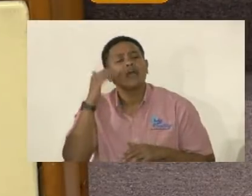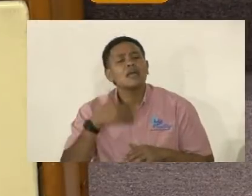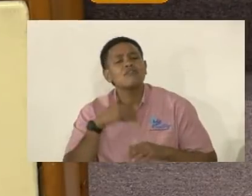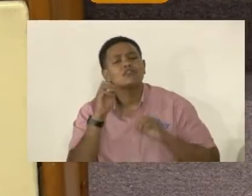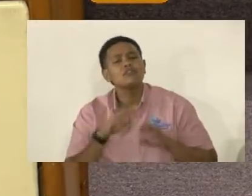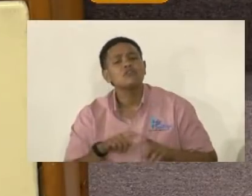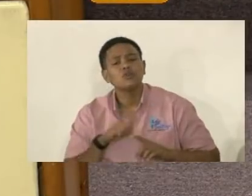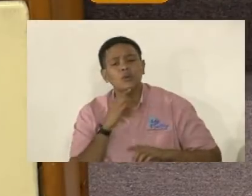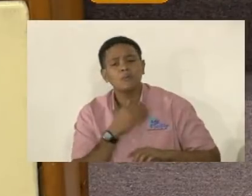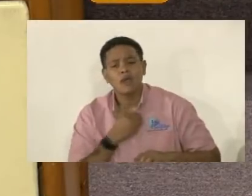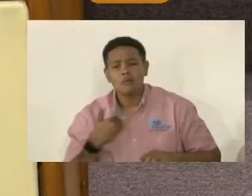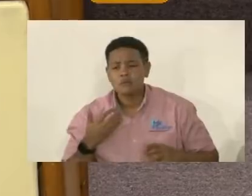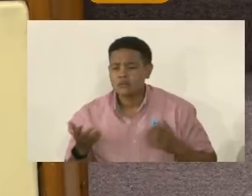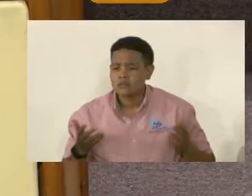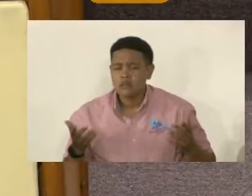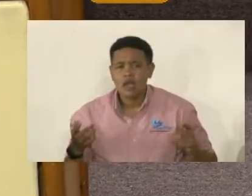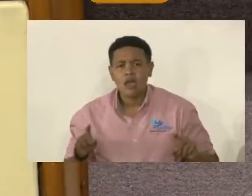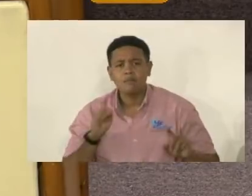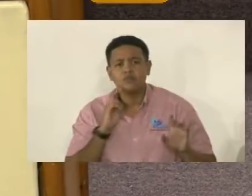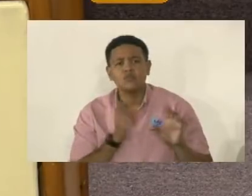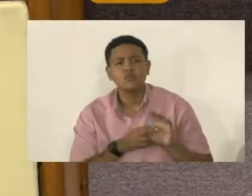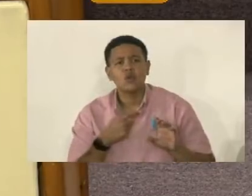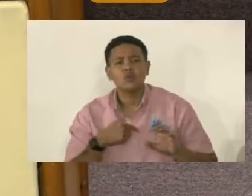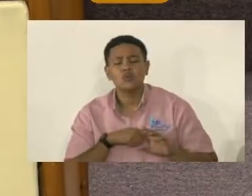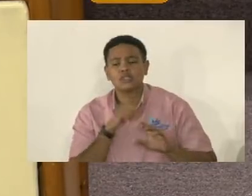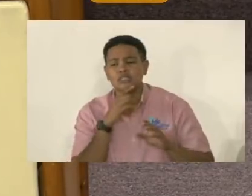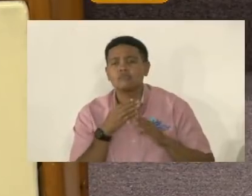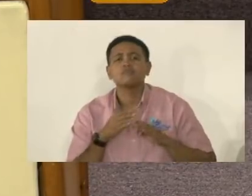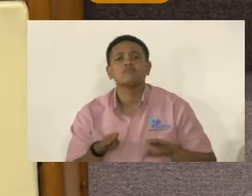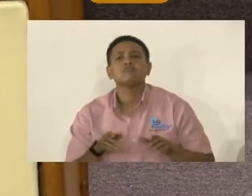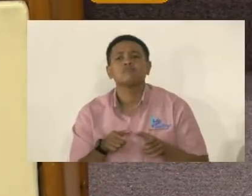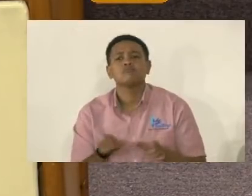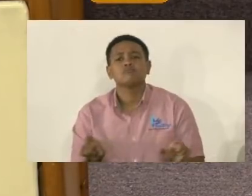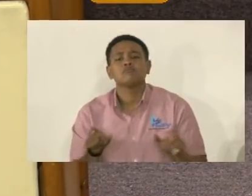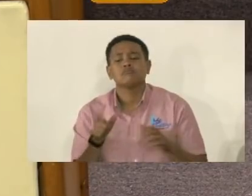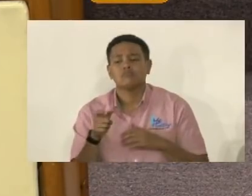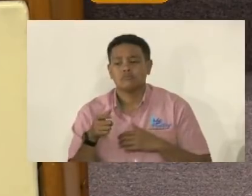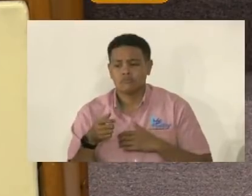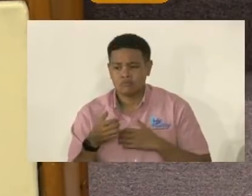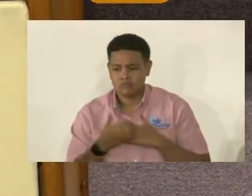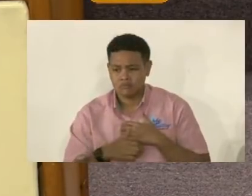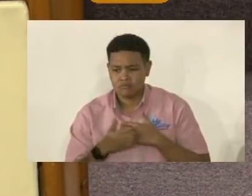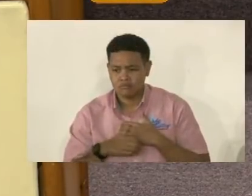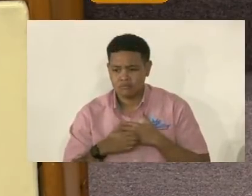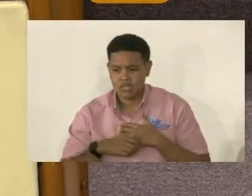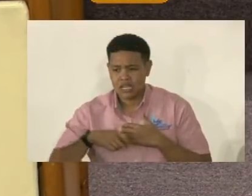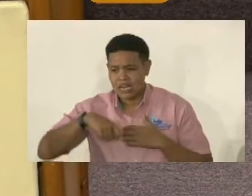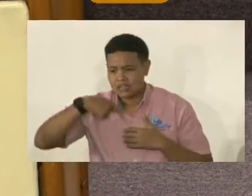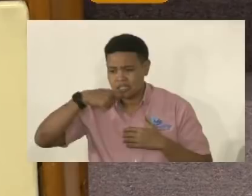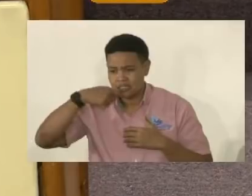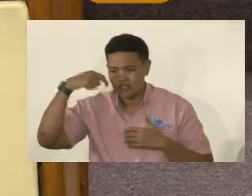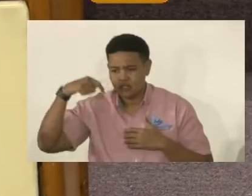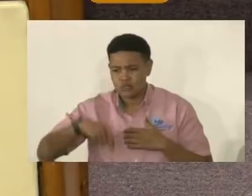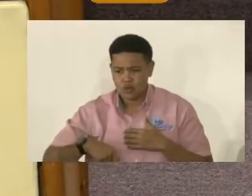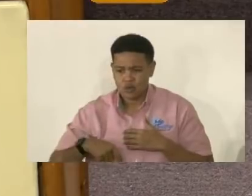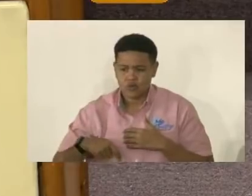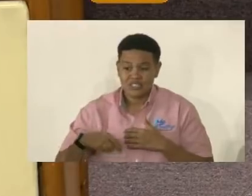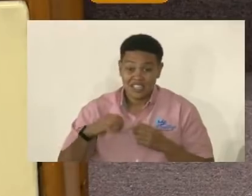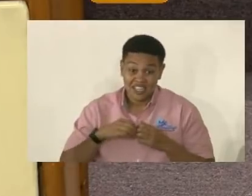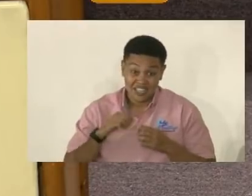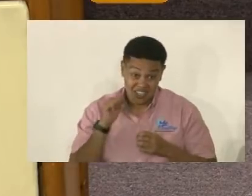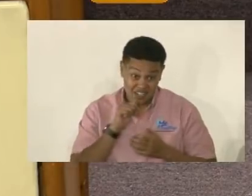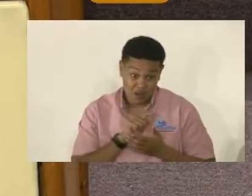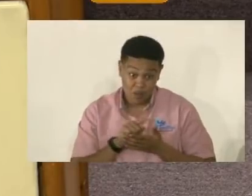colleagues across the aisle to join us in breaking bread in the dining hall of the Parliament at the end of each week's sitting. I believe this